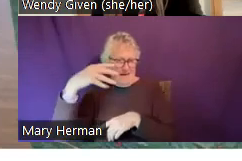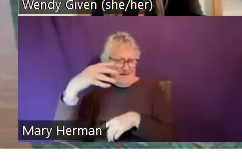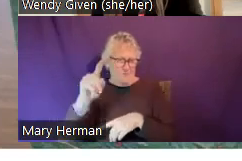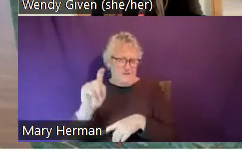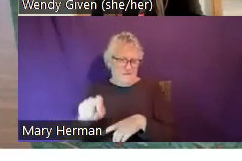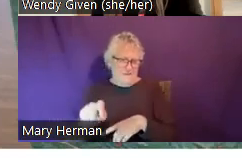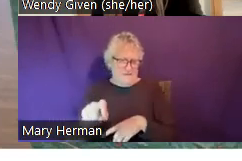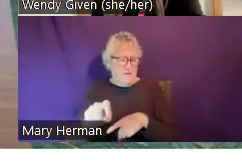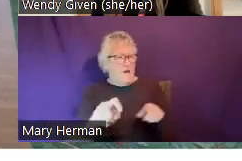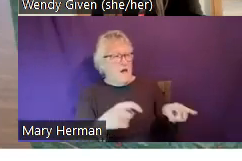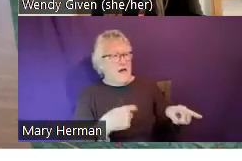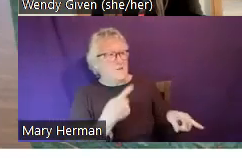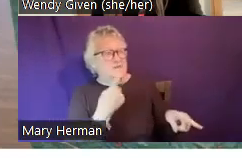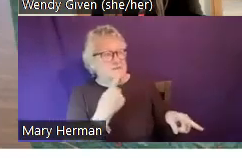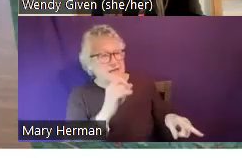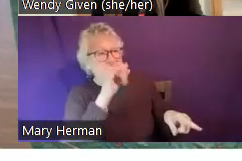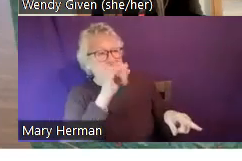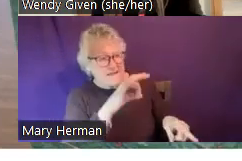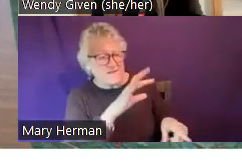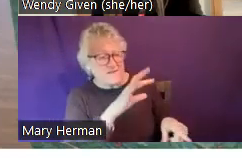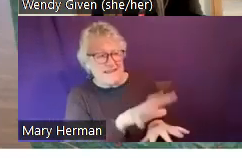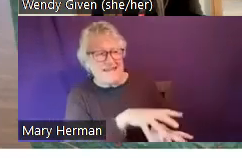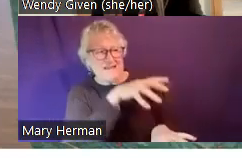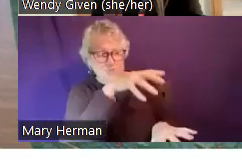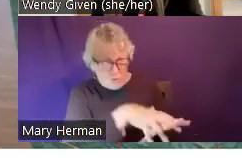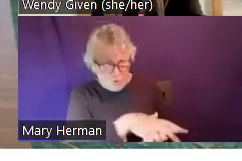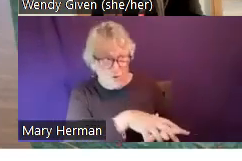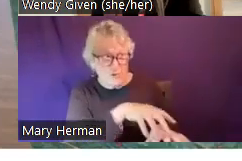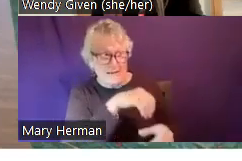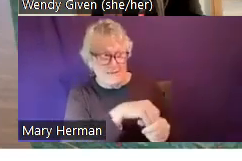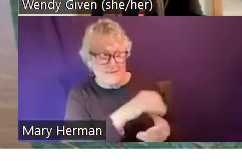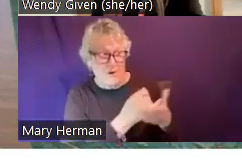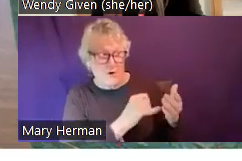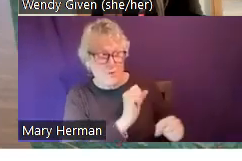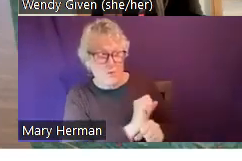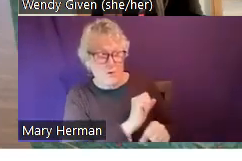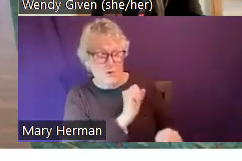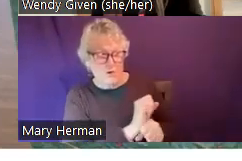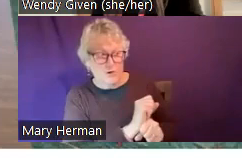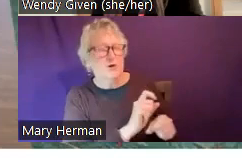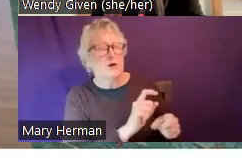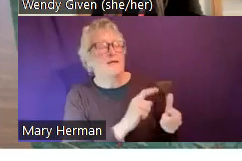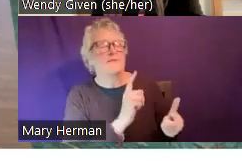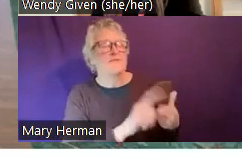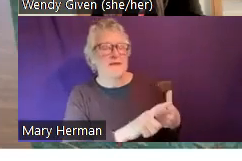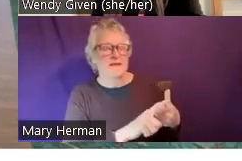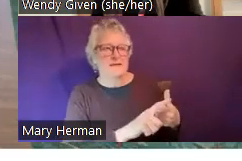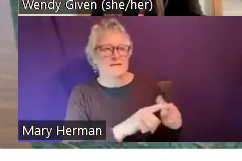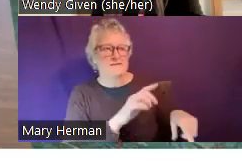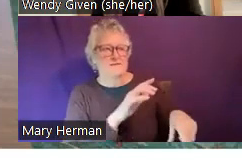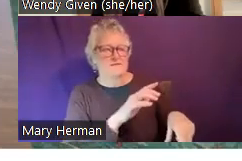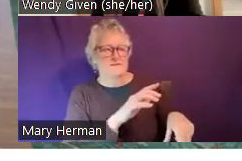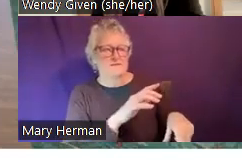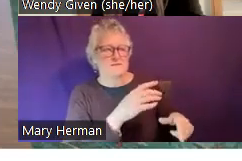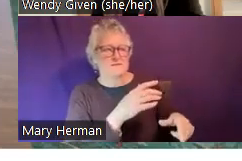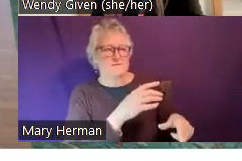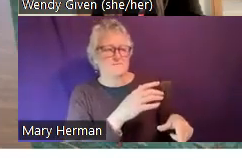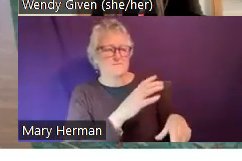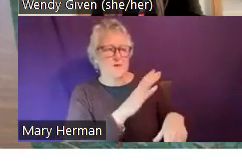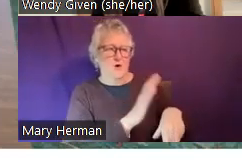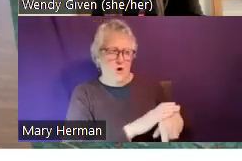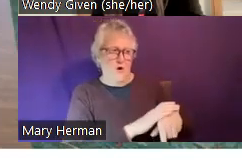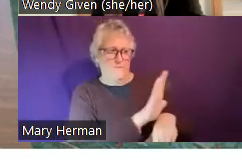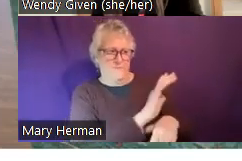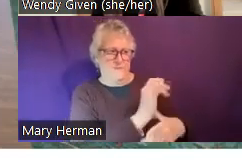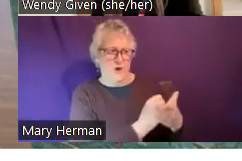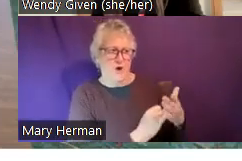the artwork itself, then it is part of the artist's budget. If it's lighting the object, then